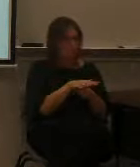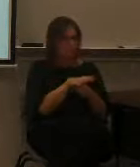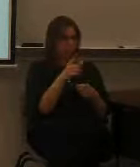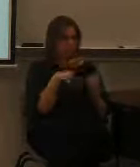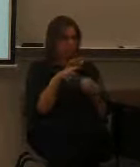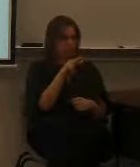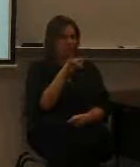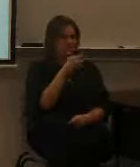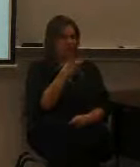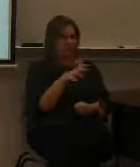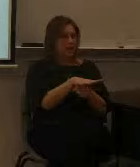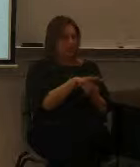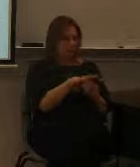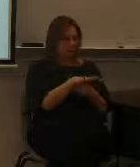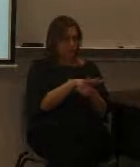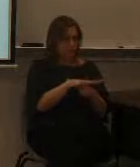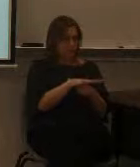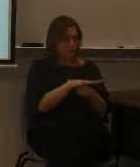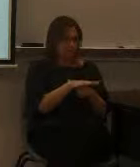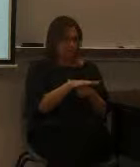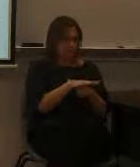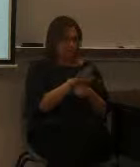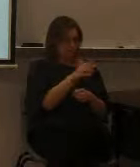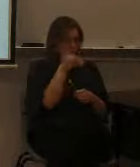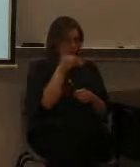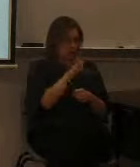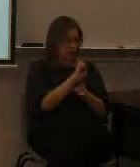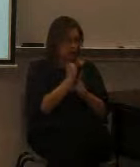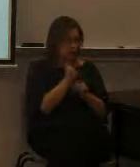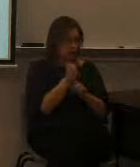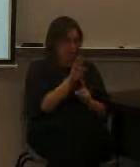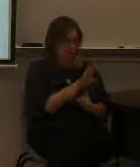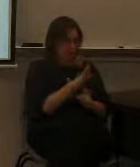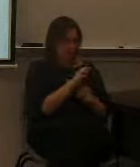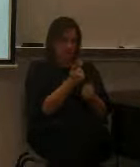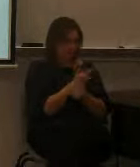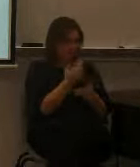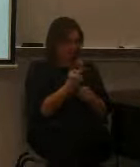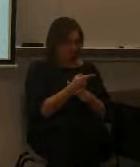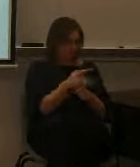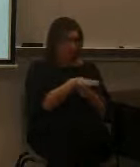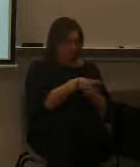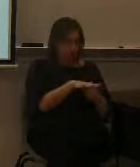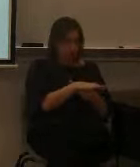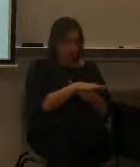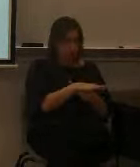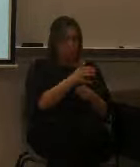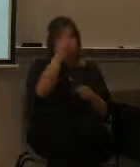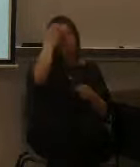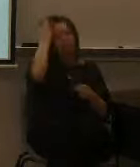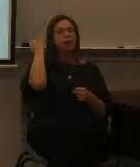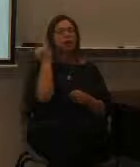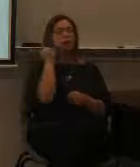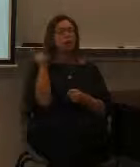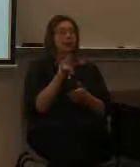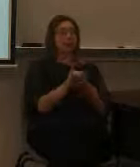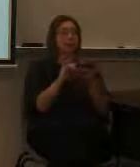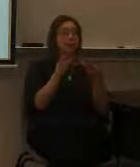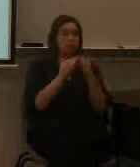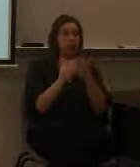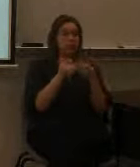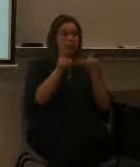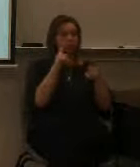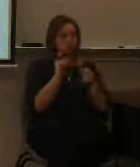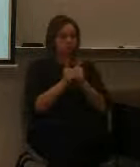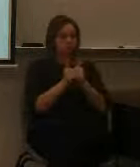But a lot of ecology that's gone on since then. However, if you go back to that community and you test for competition at that